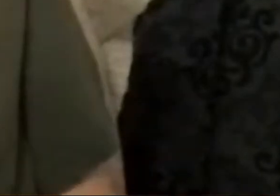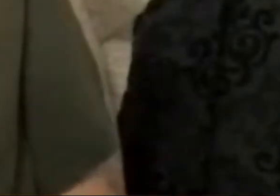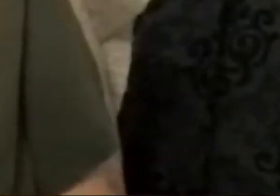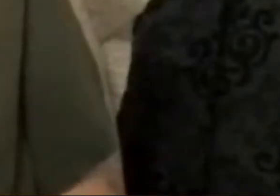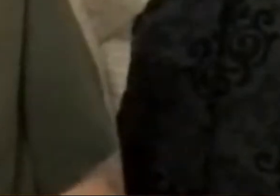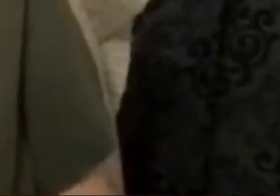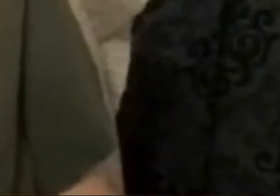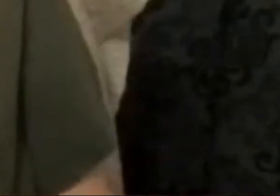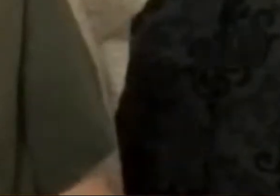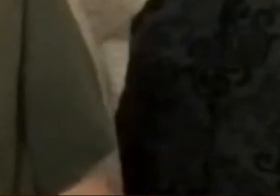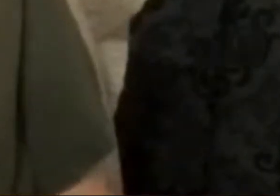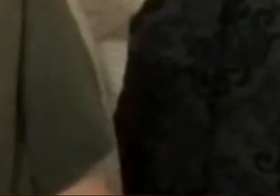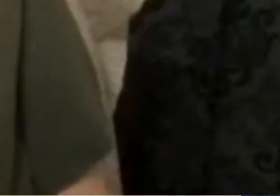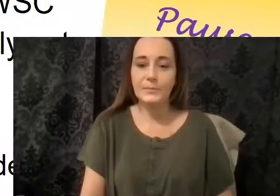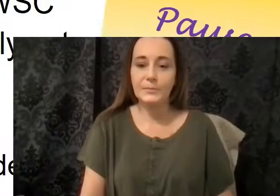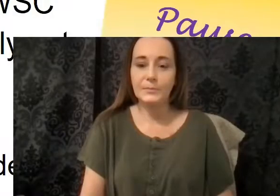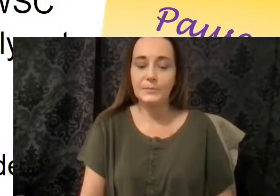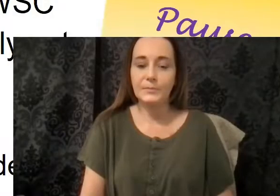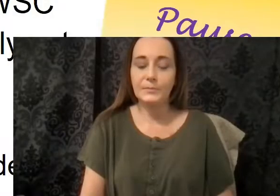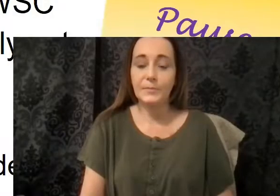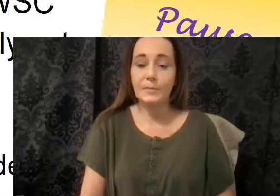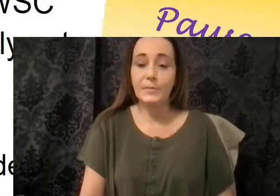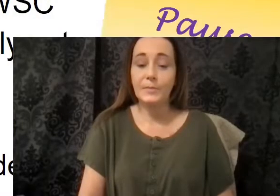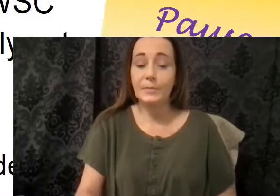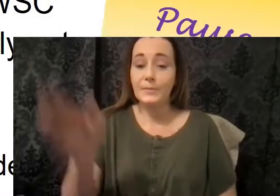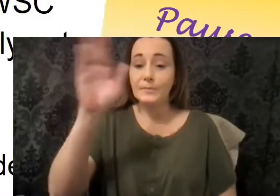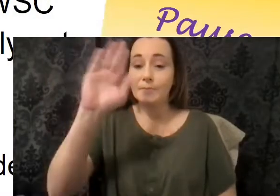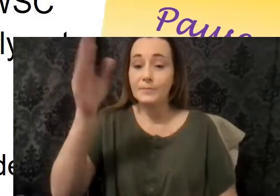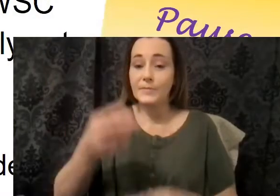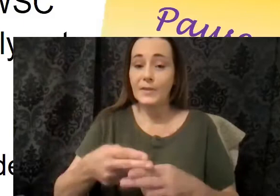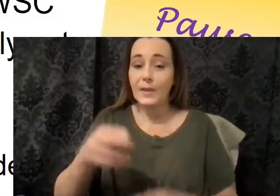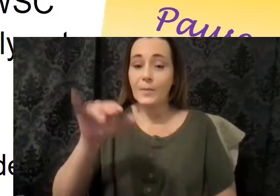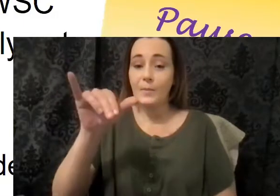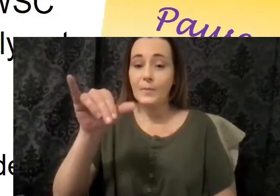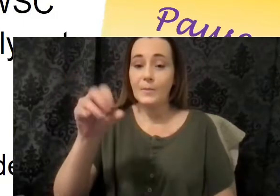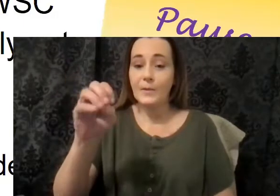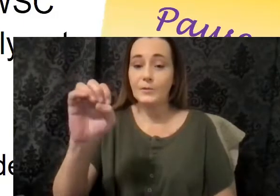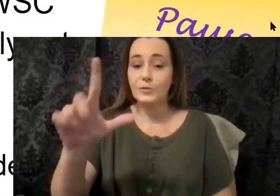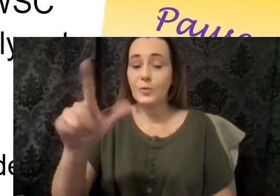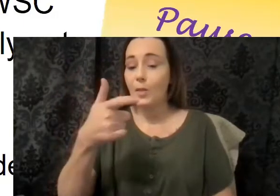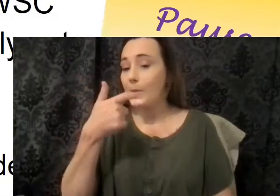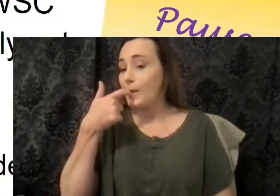okay. My name is Yoel, and I'm an addict.